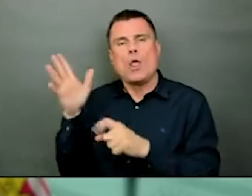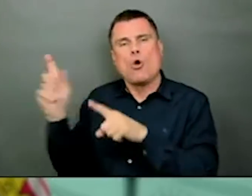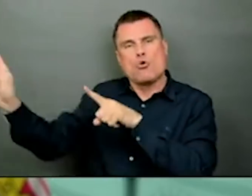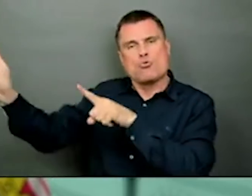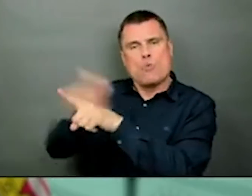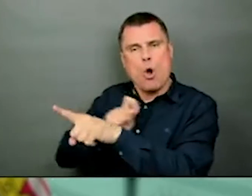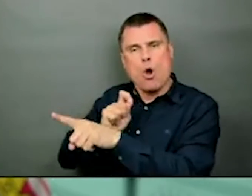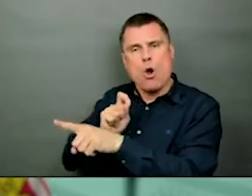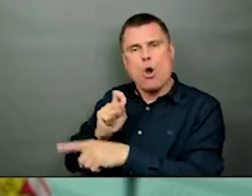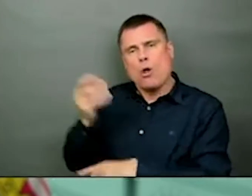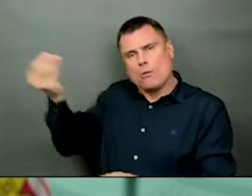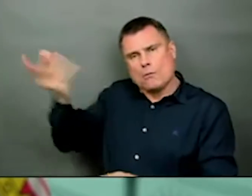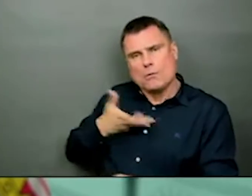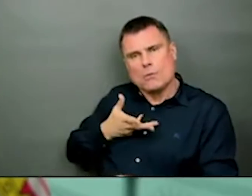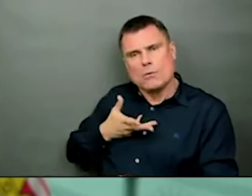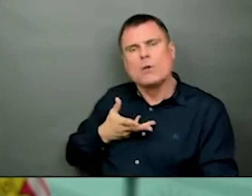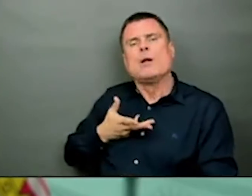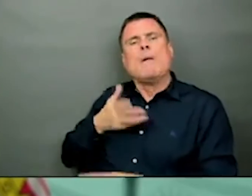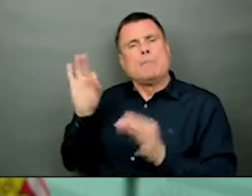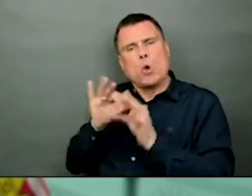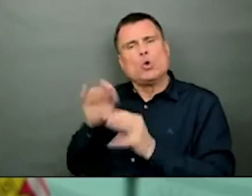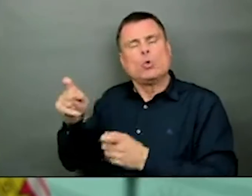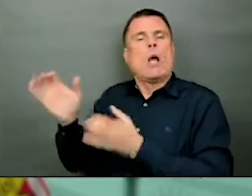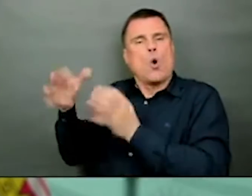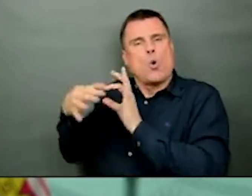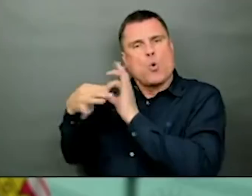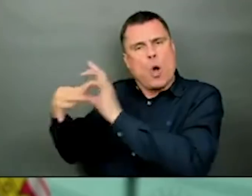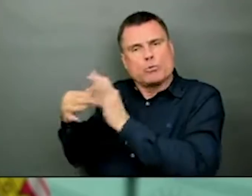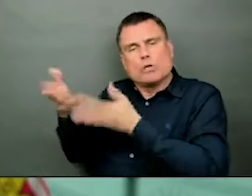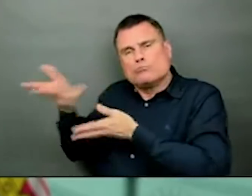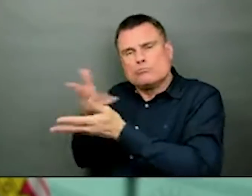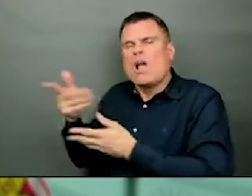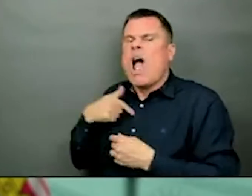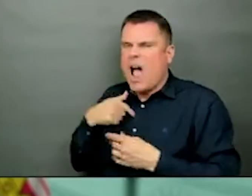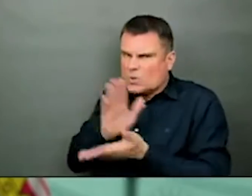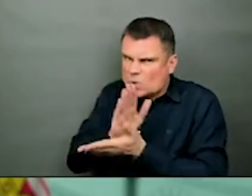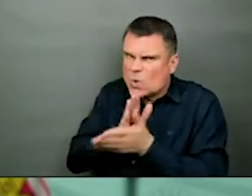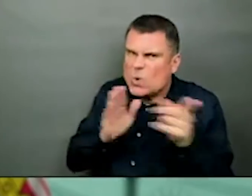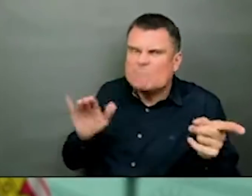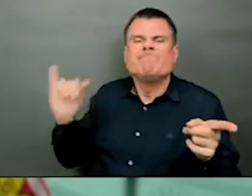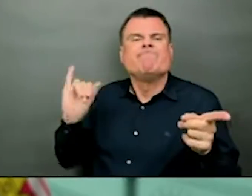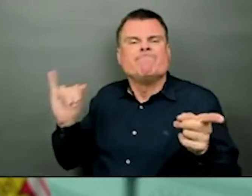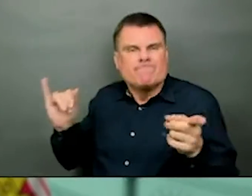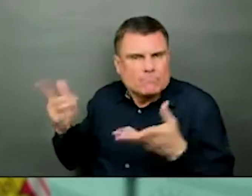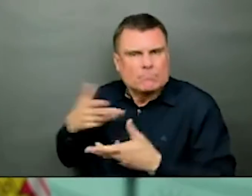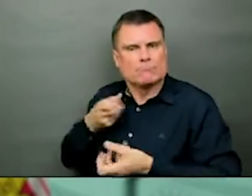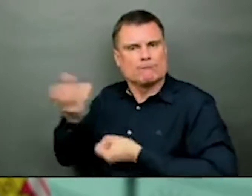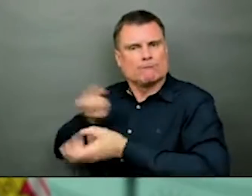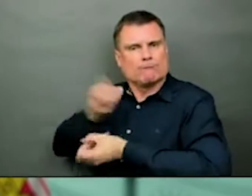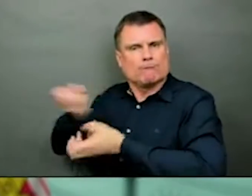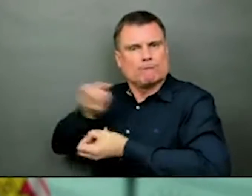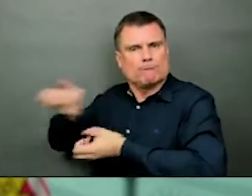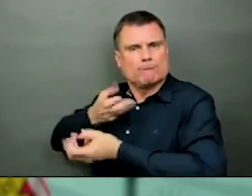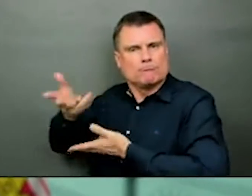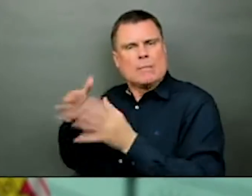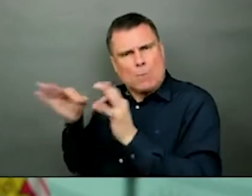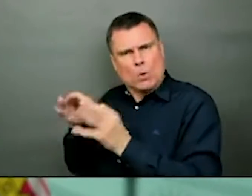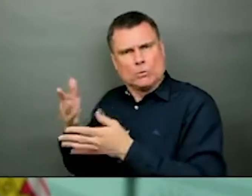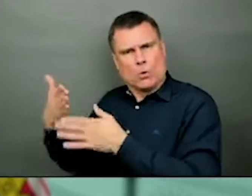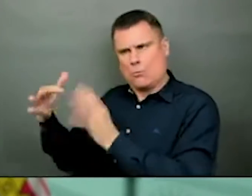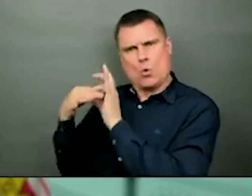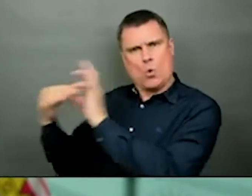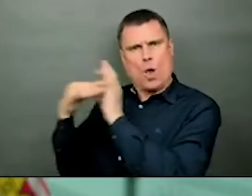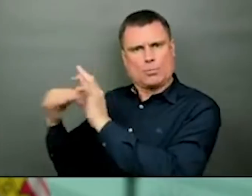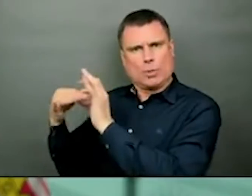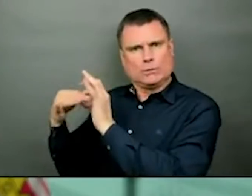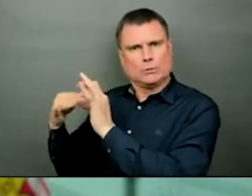There are many things now that the days are getting longer that we can enjoy safely, and that's a really important thing to think about in terms of our mental